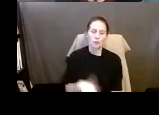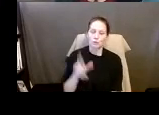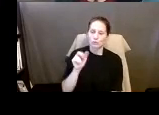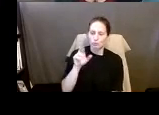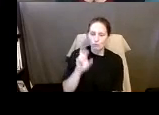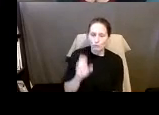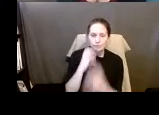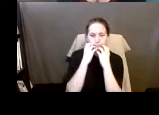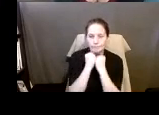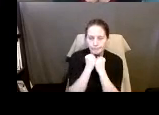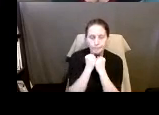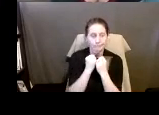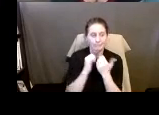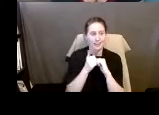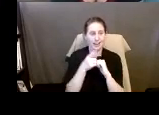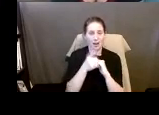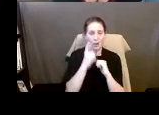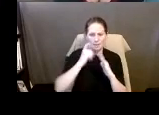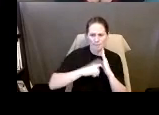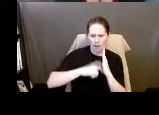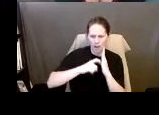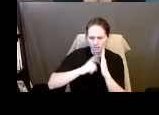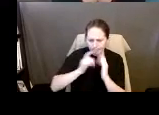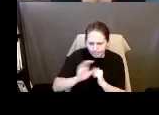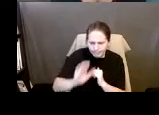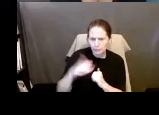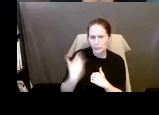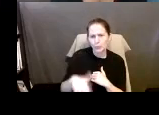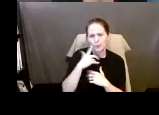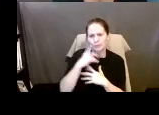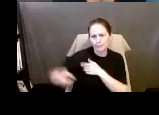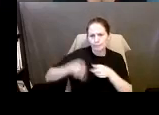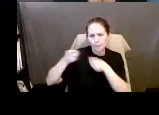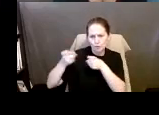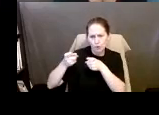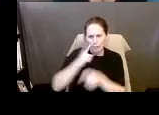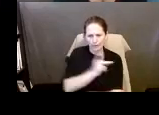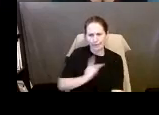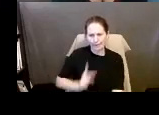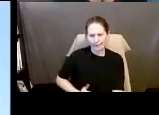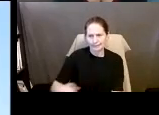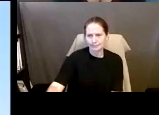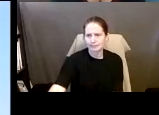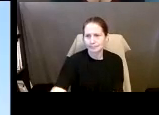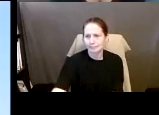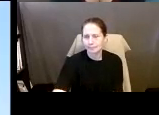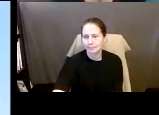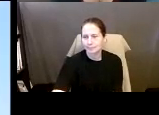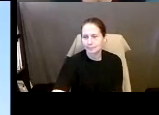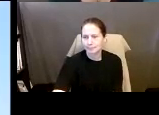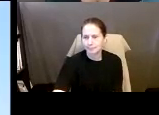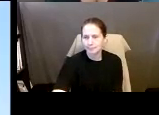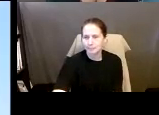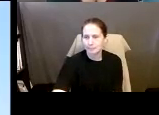valuable, and how basically its mining was essentially monopolized by the king. We also talked about